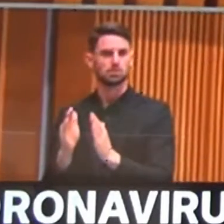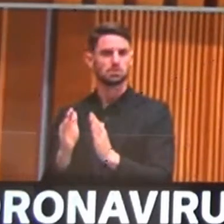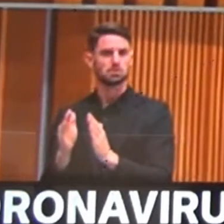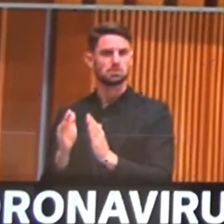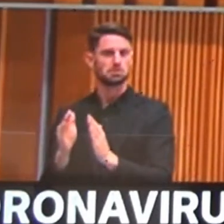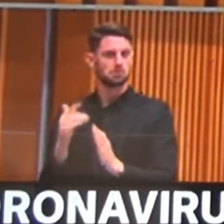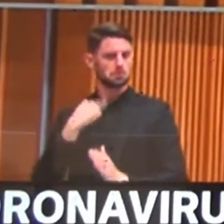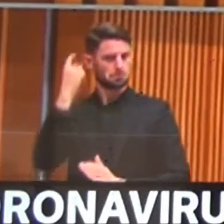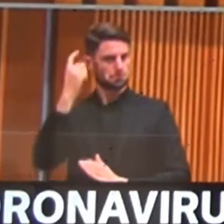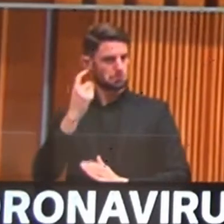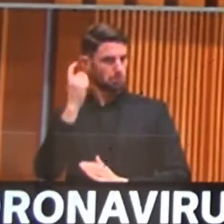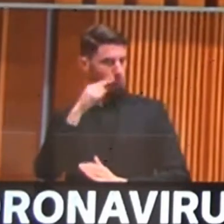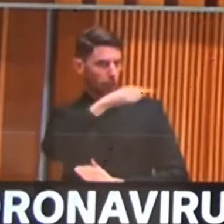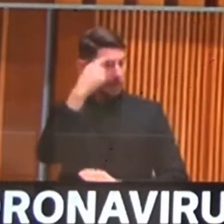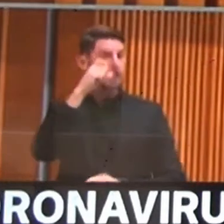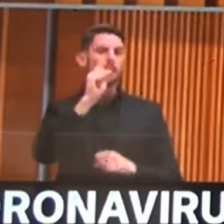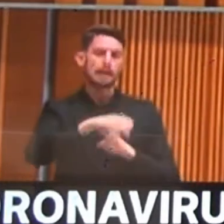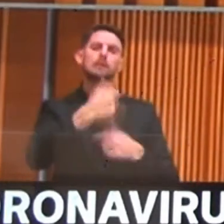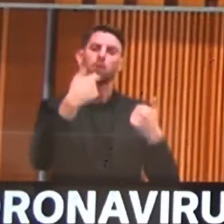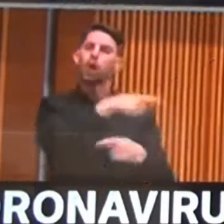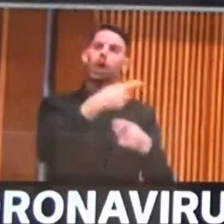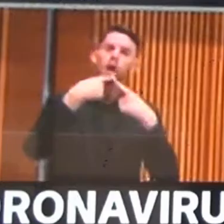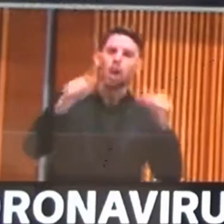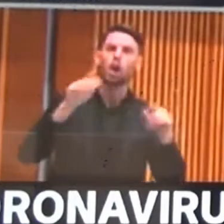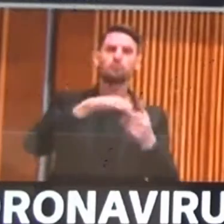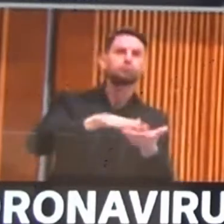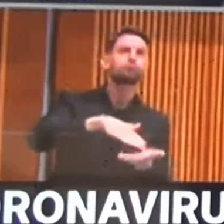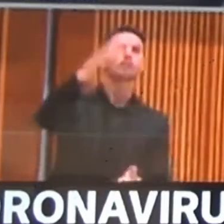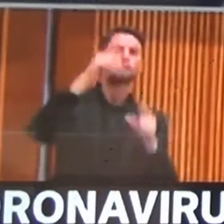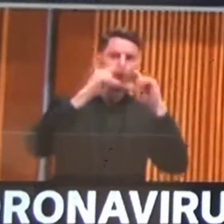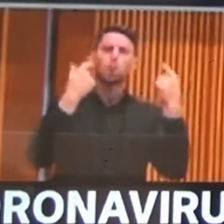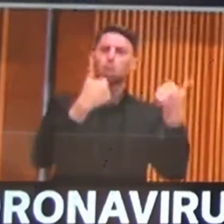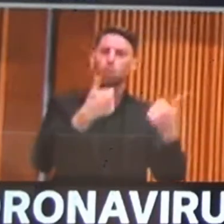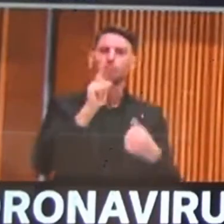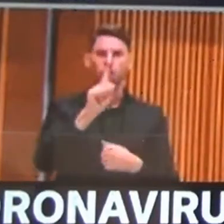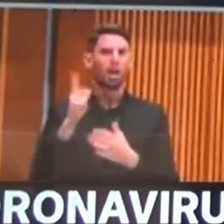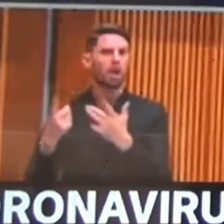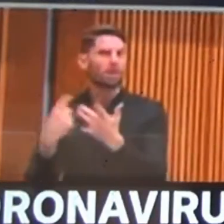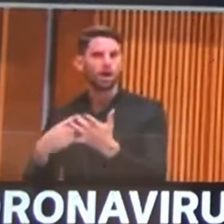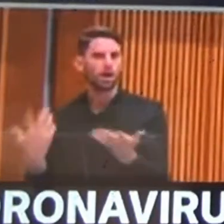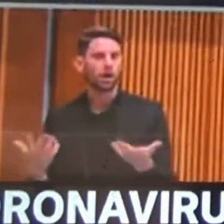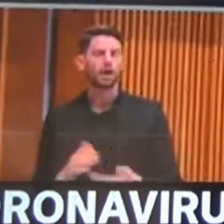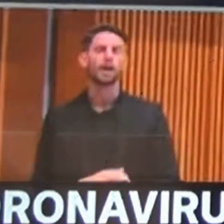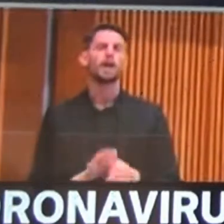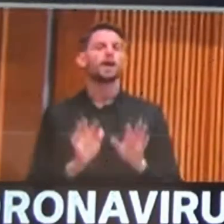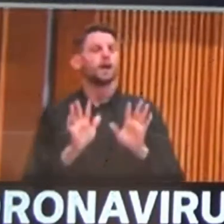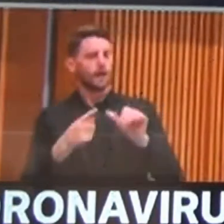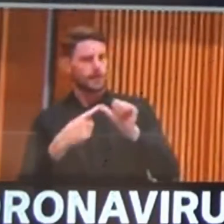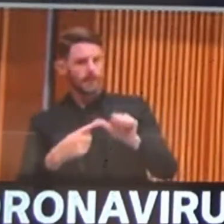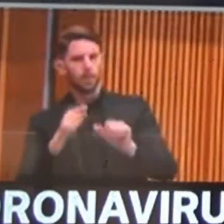that an acceptable situation to begin with? It's difficult. Around the world, what we've seen is, as I mentioned